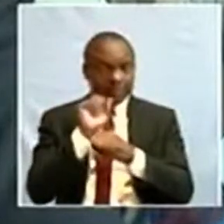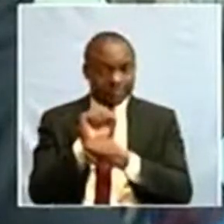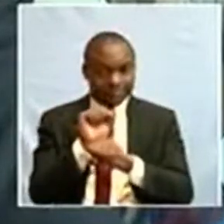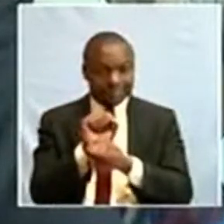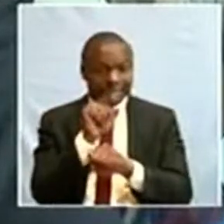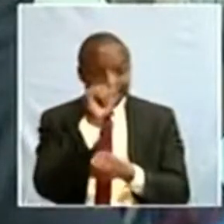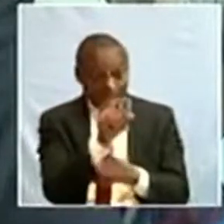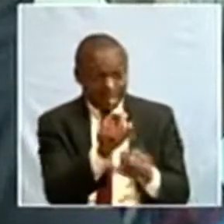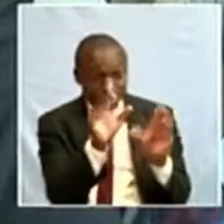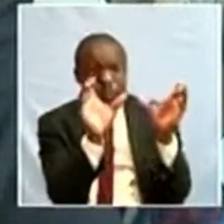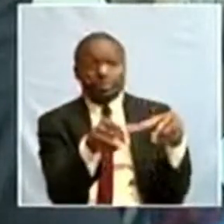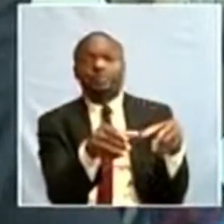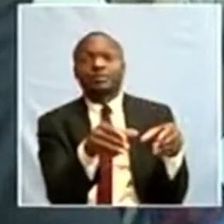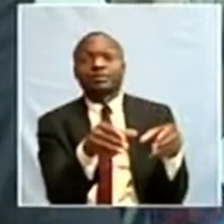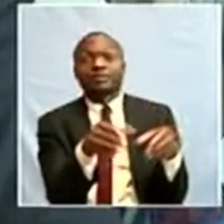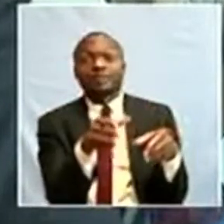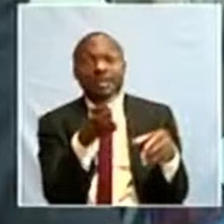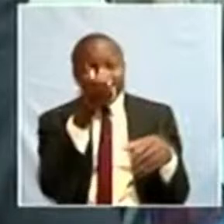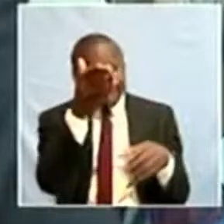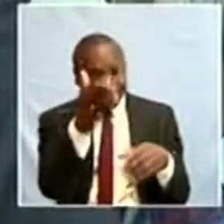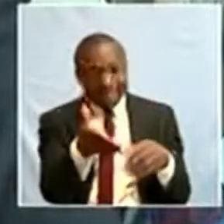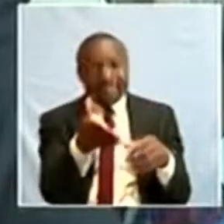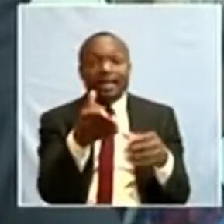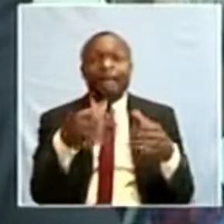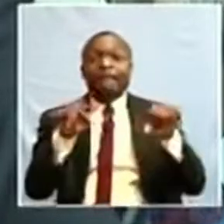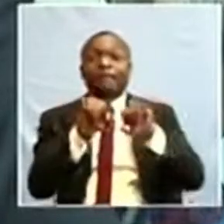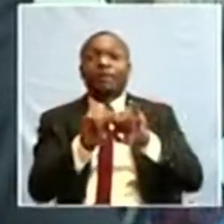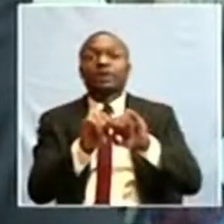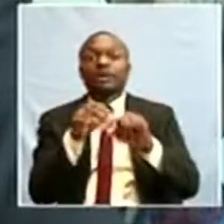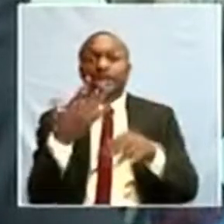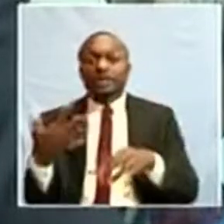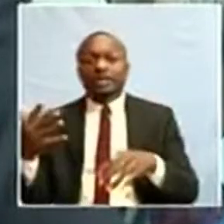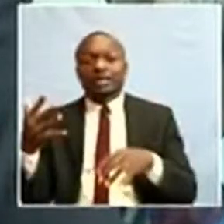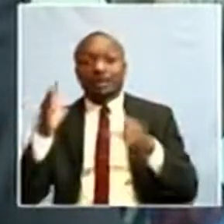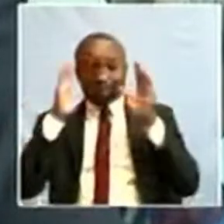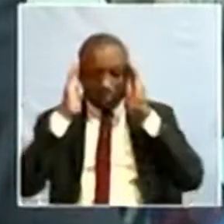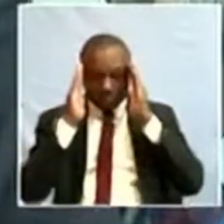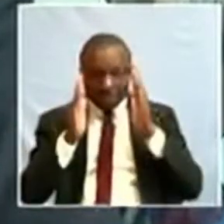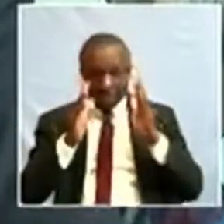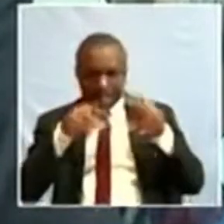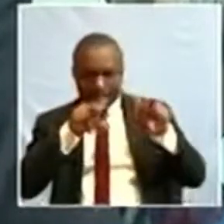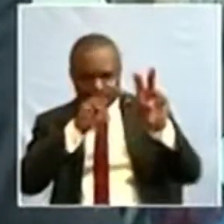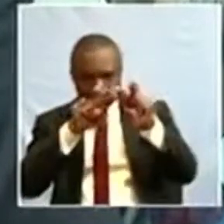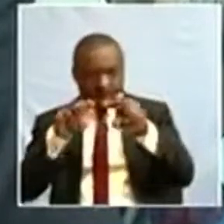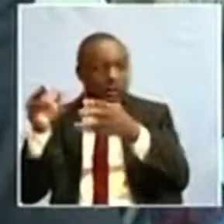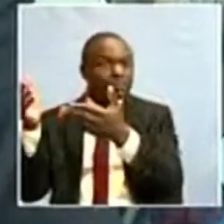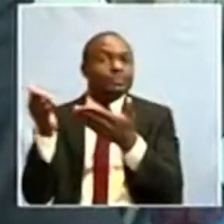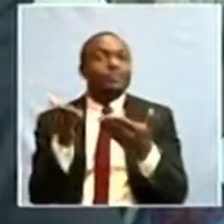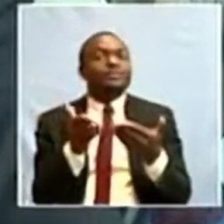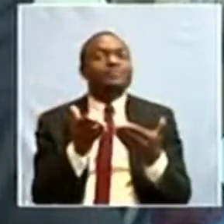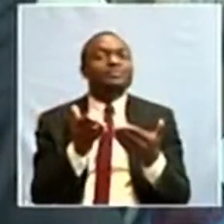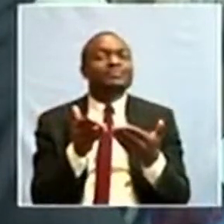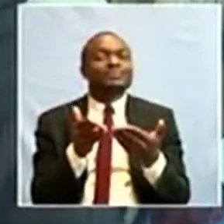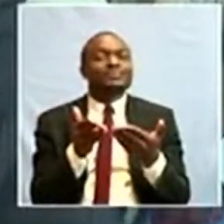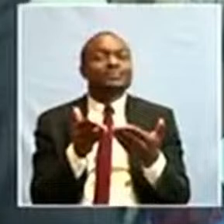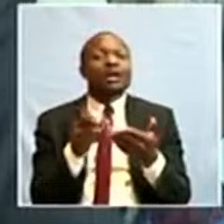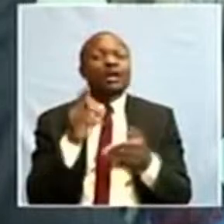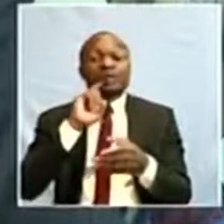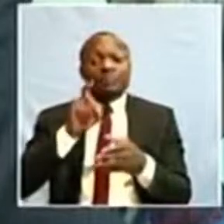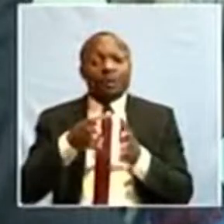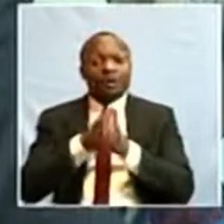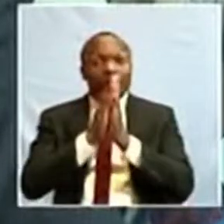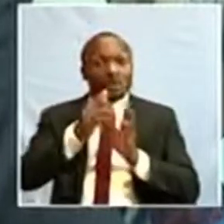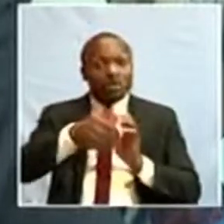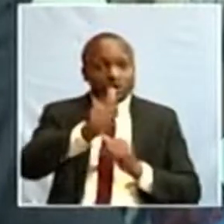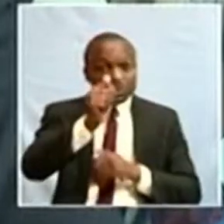particular committee, there are certain key issues that we're going to look at. When an observation is raised, you need to ask yourself